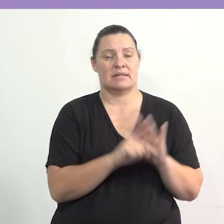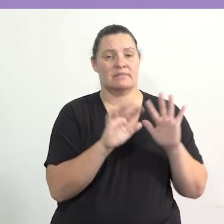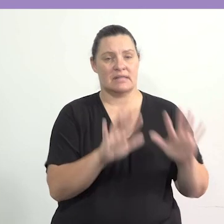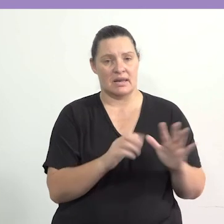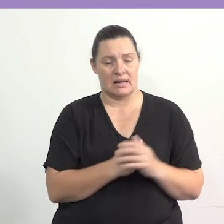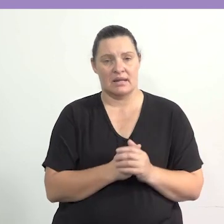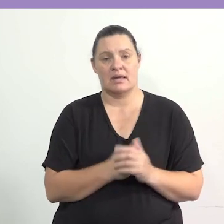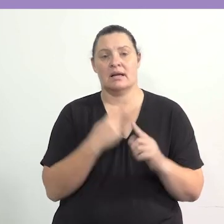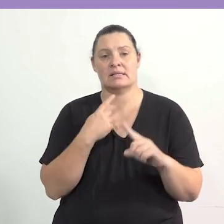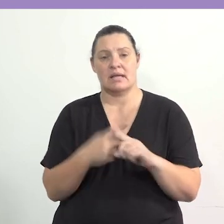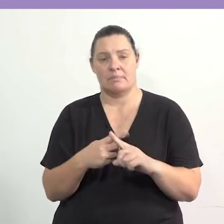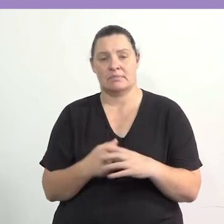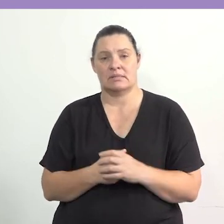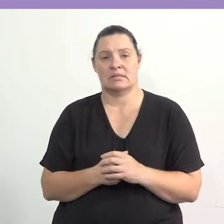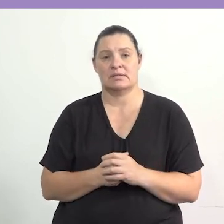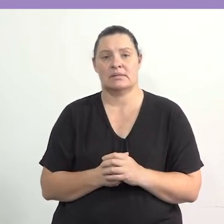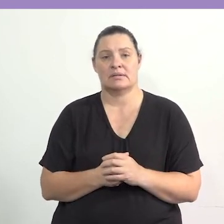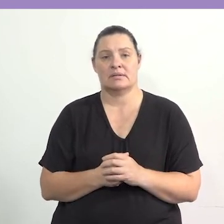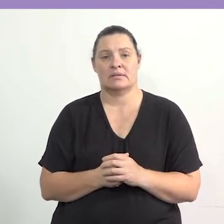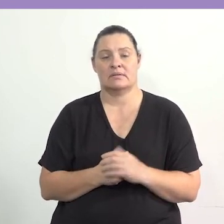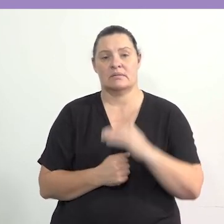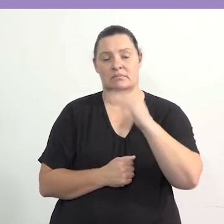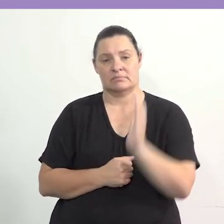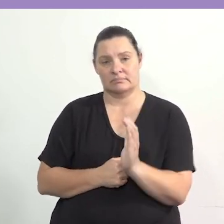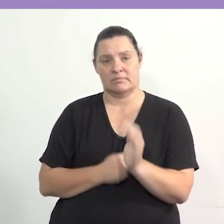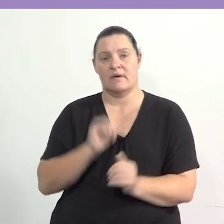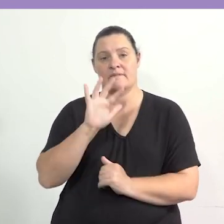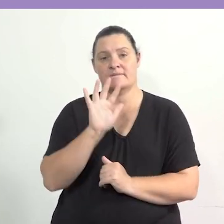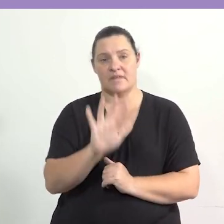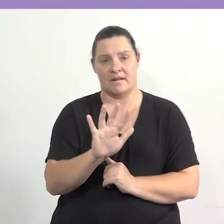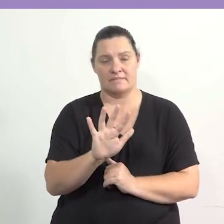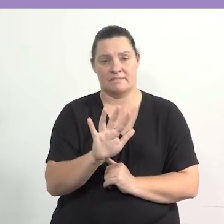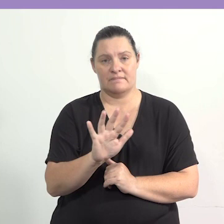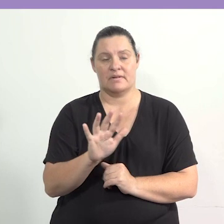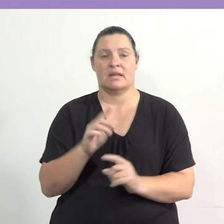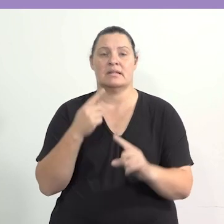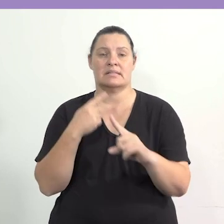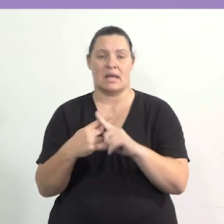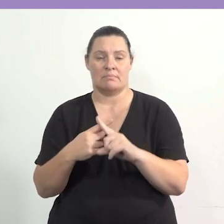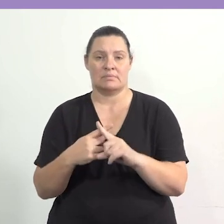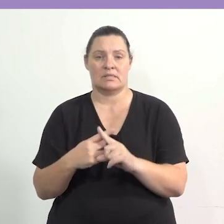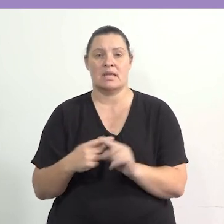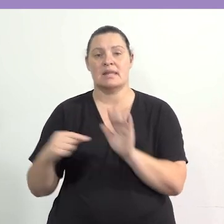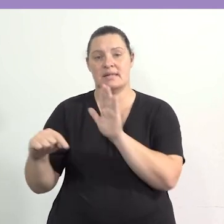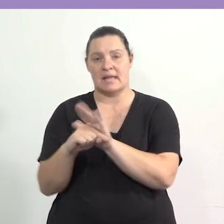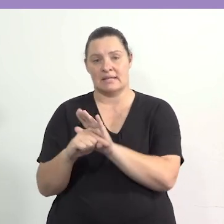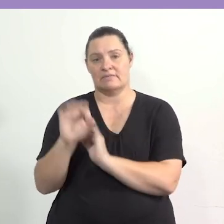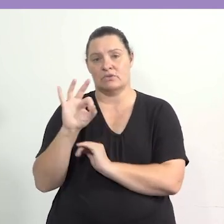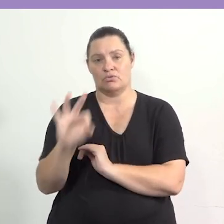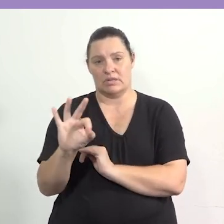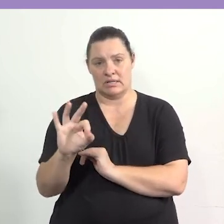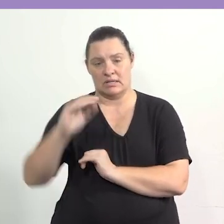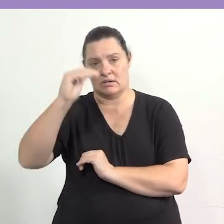negative 10 multiplied by, open bracket, 5 multiplied by a negative